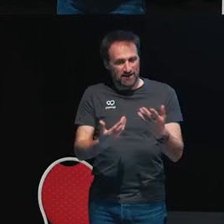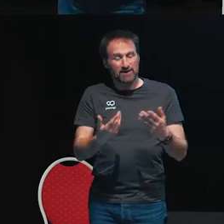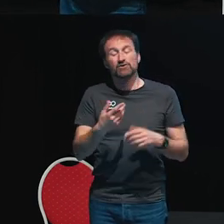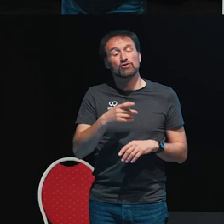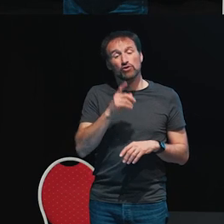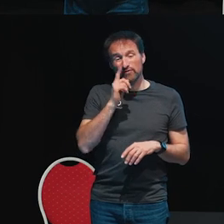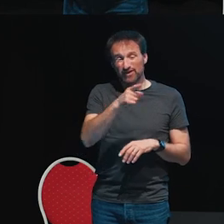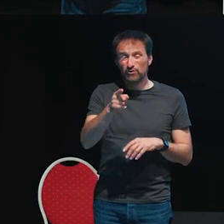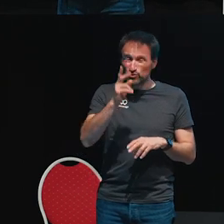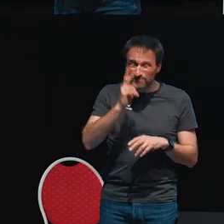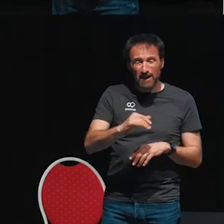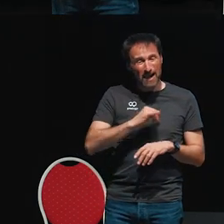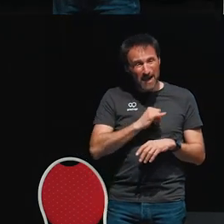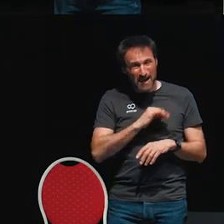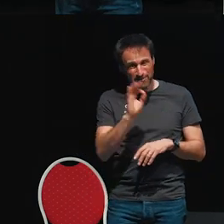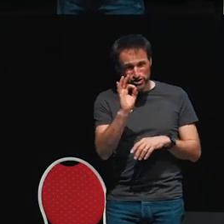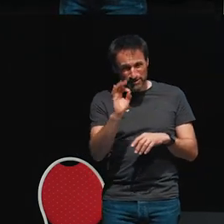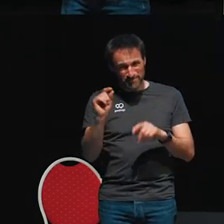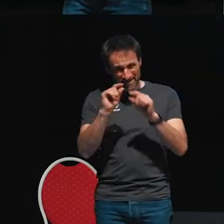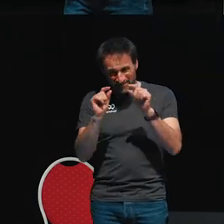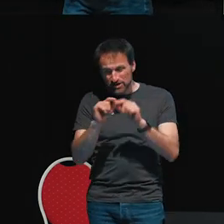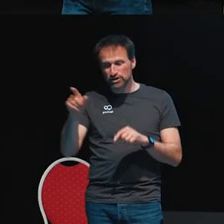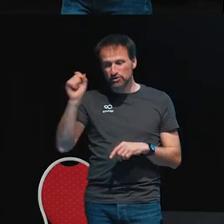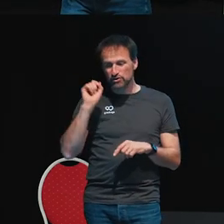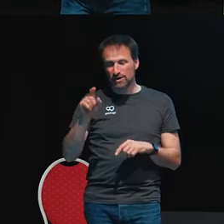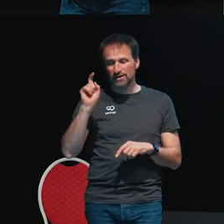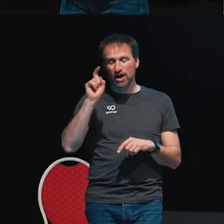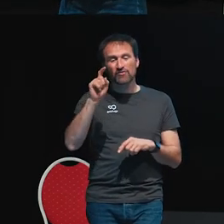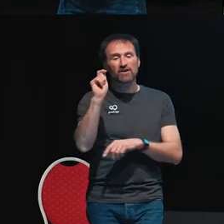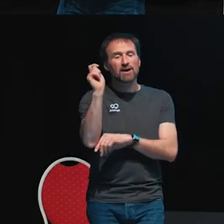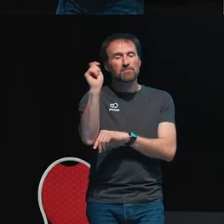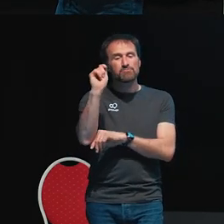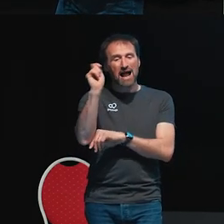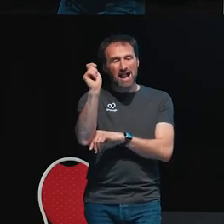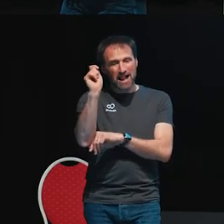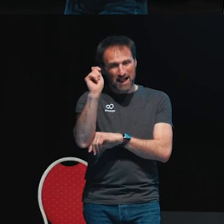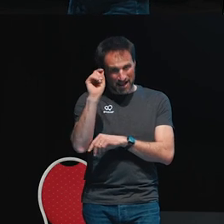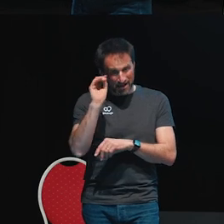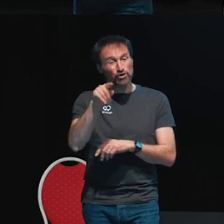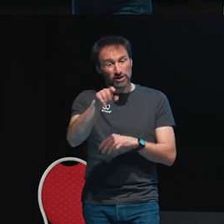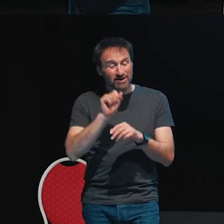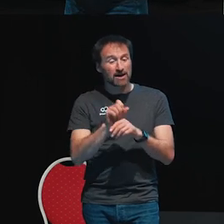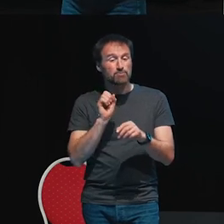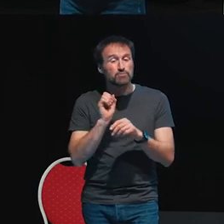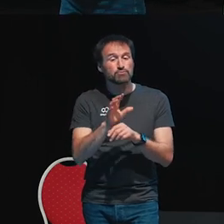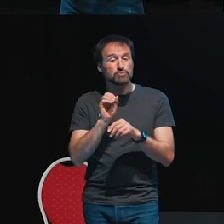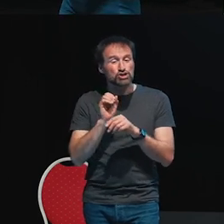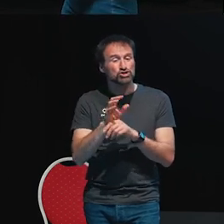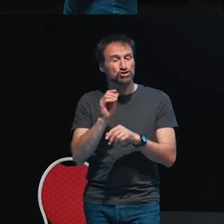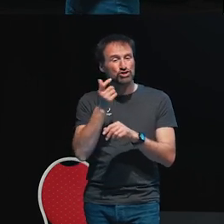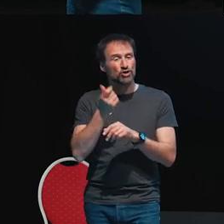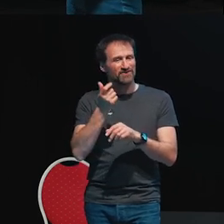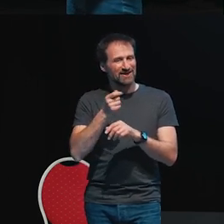about one feature, you can click on this bell icon and you subscribe to push notifications. So like whenever